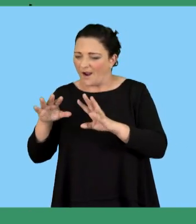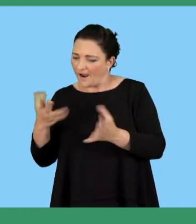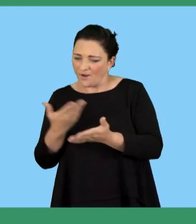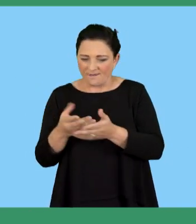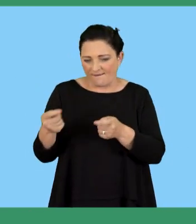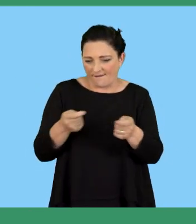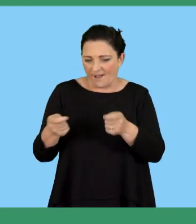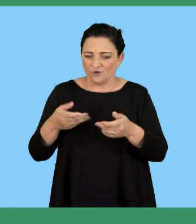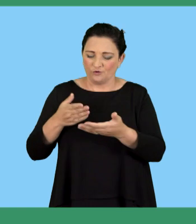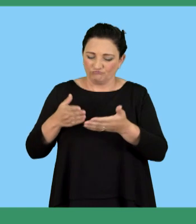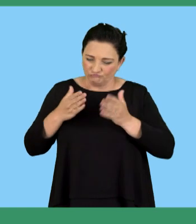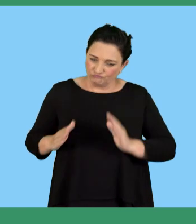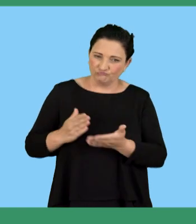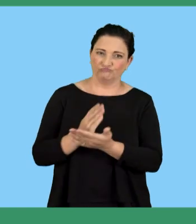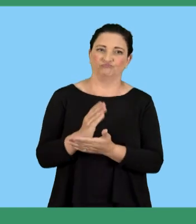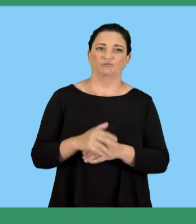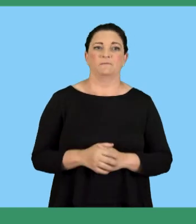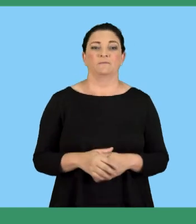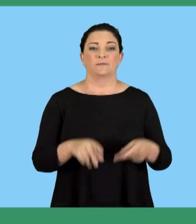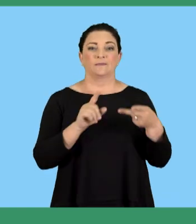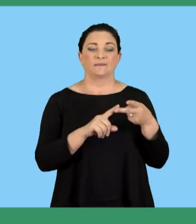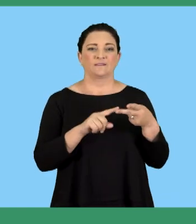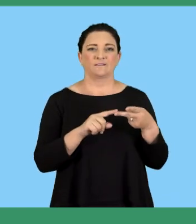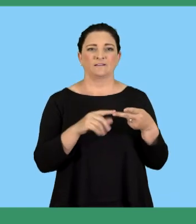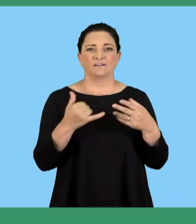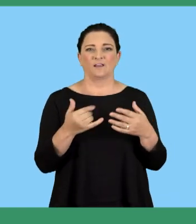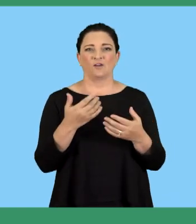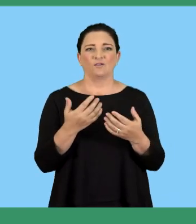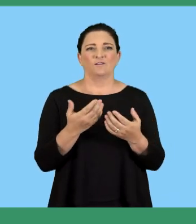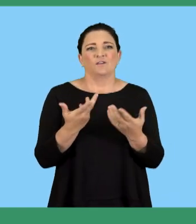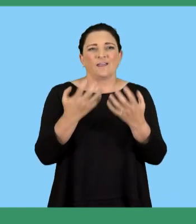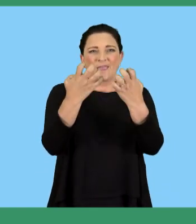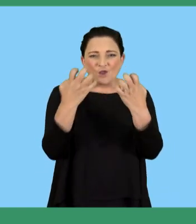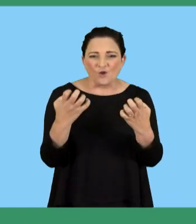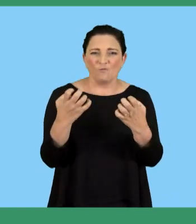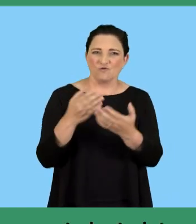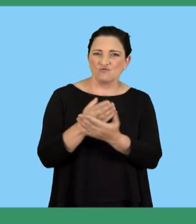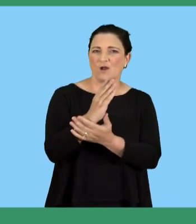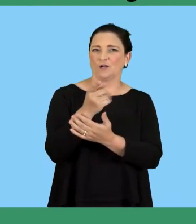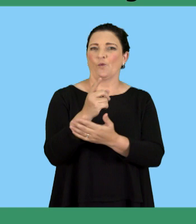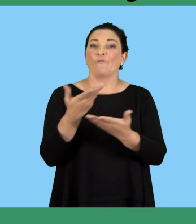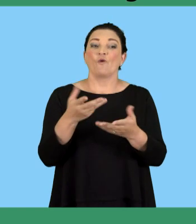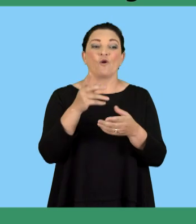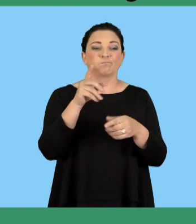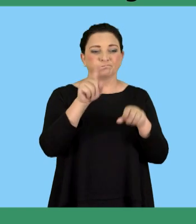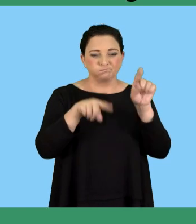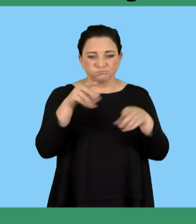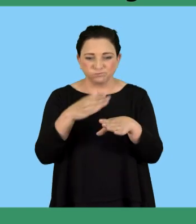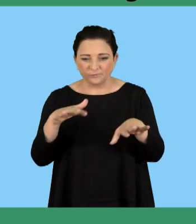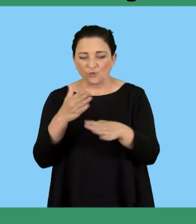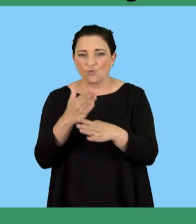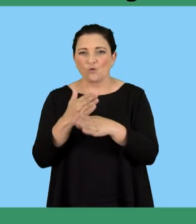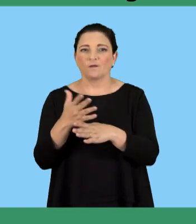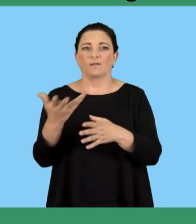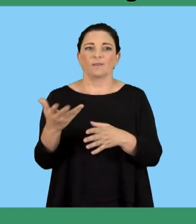workplace. You should also be able to outline the economic rights of employees in the workplace. Then you should be able to